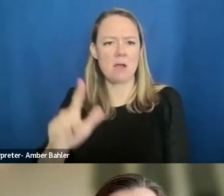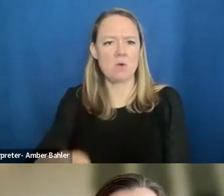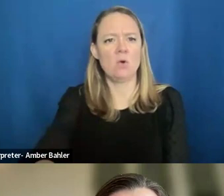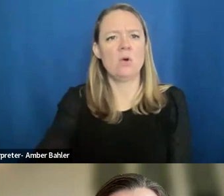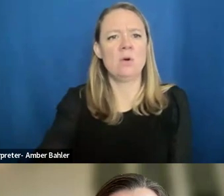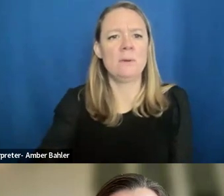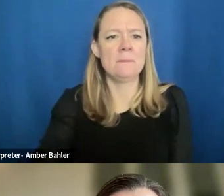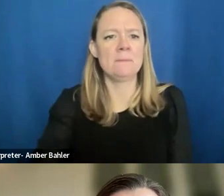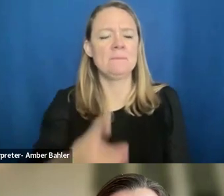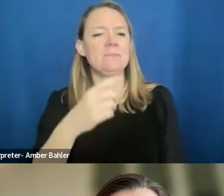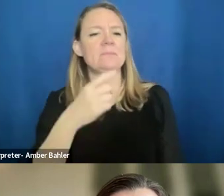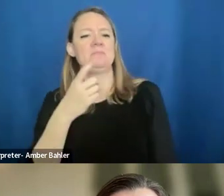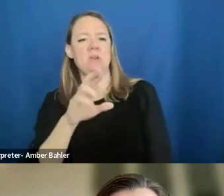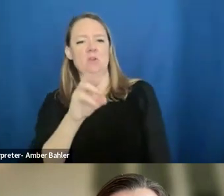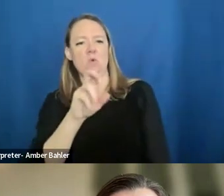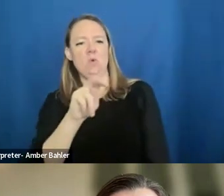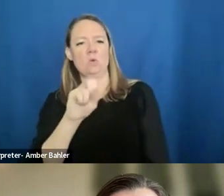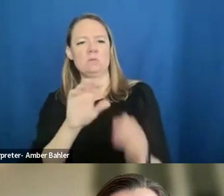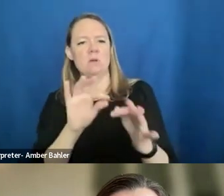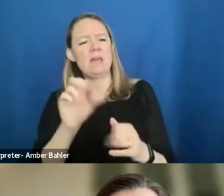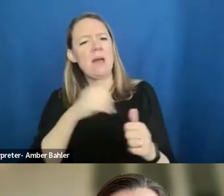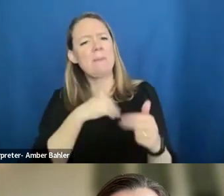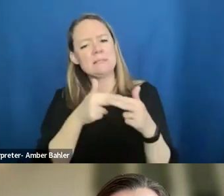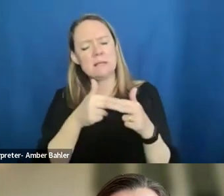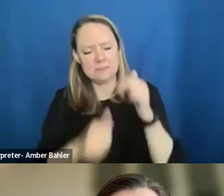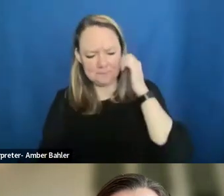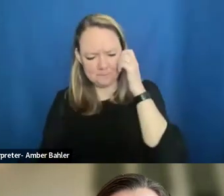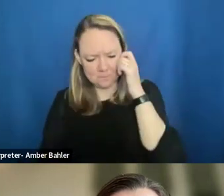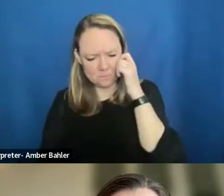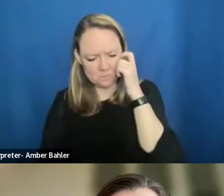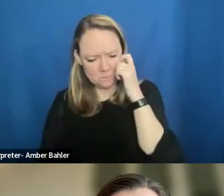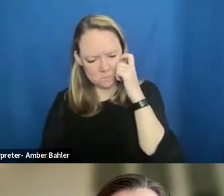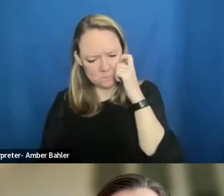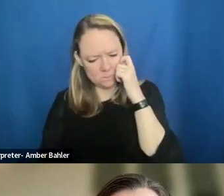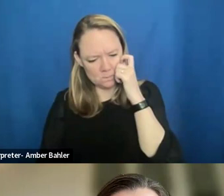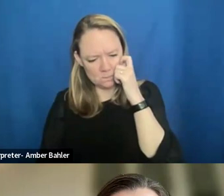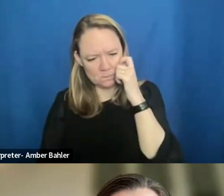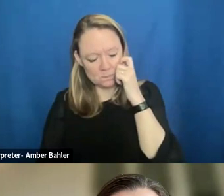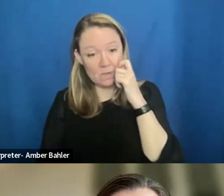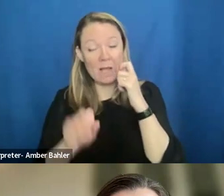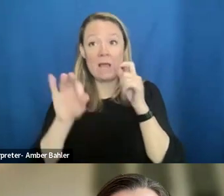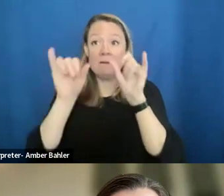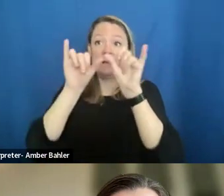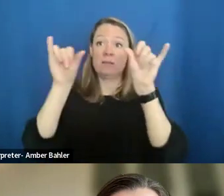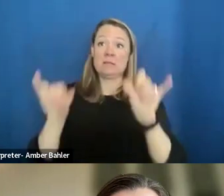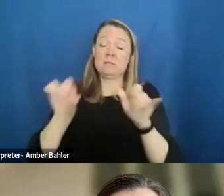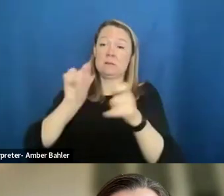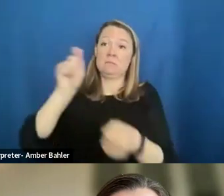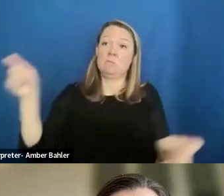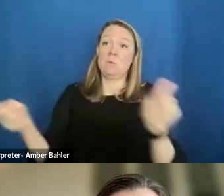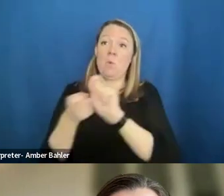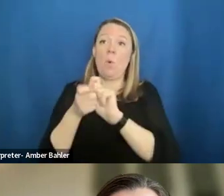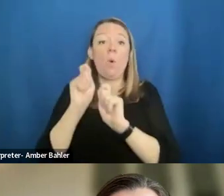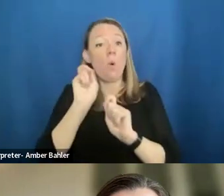slides is really just though thinking about and transforming our system, or if we're building new systems, that